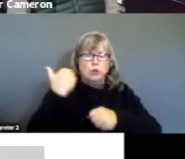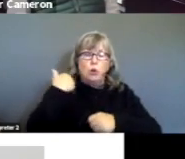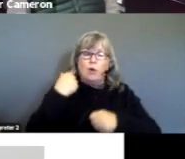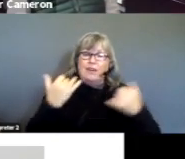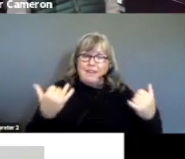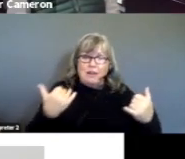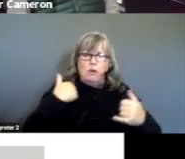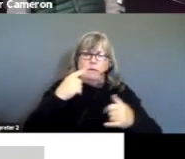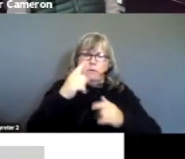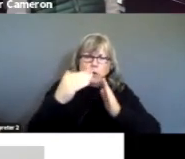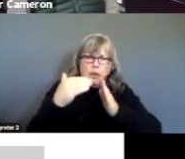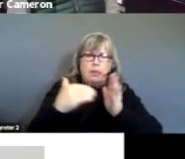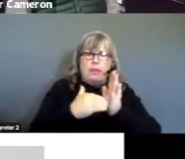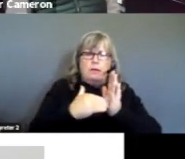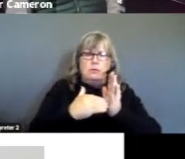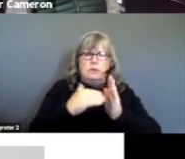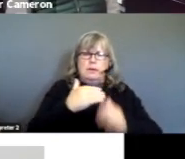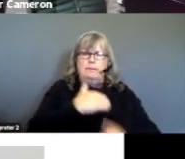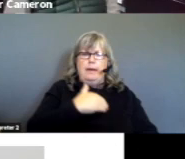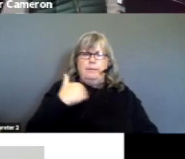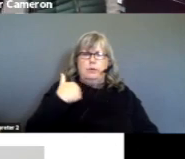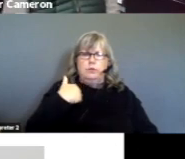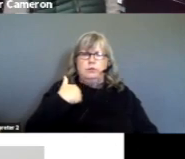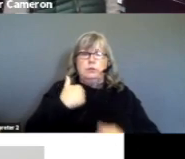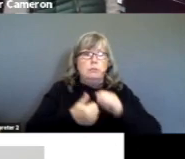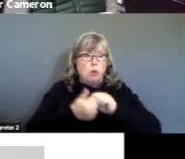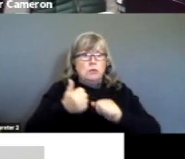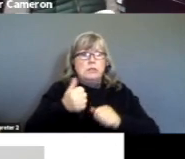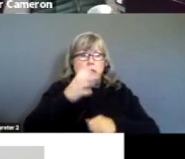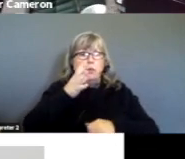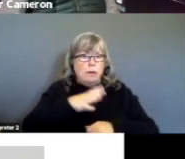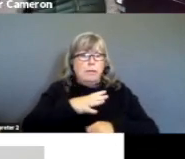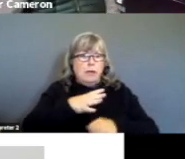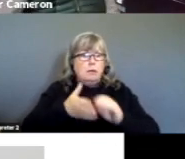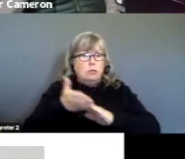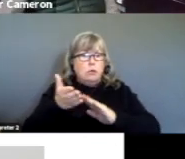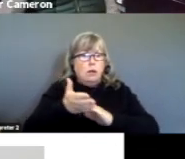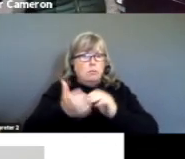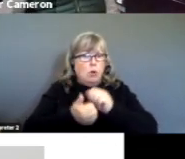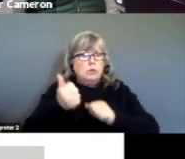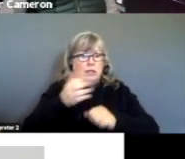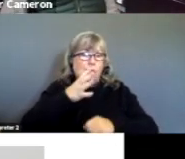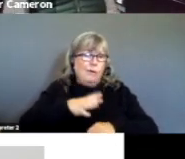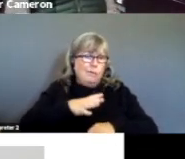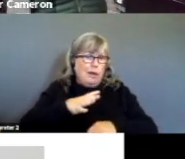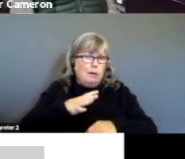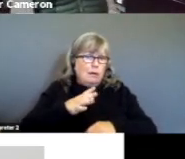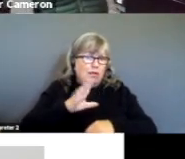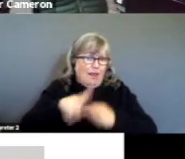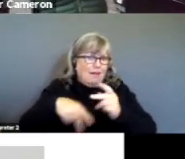controlled by mainly women, because it's mainly women who do the work.